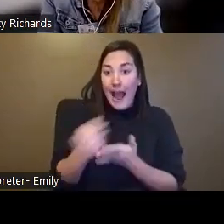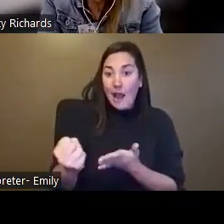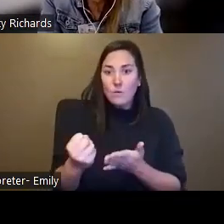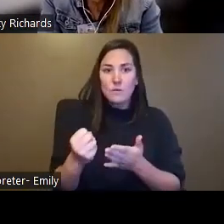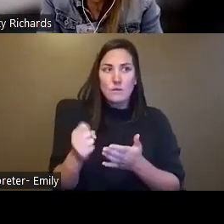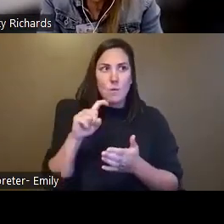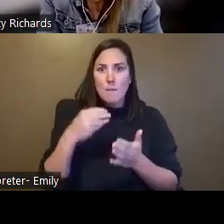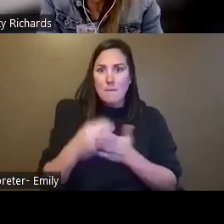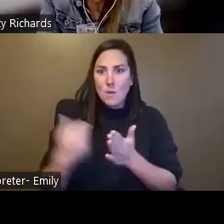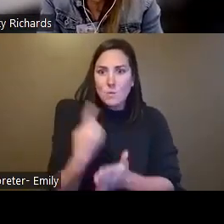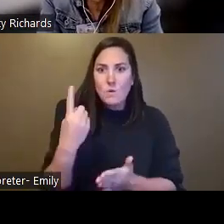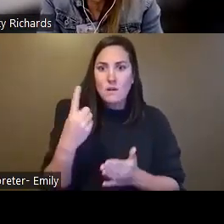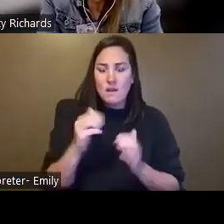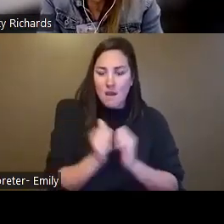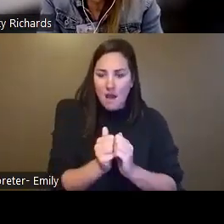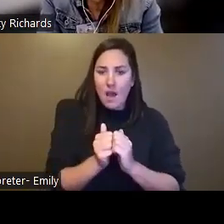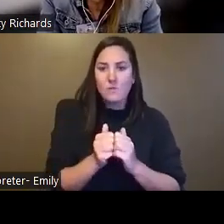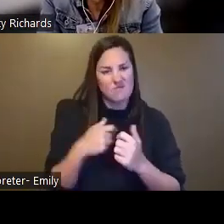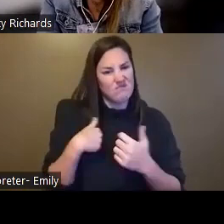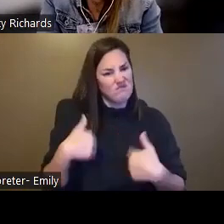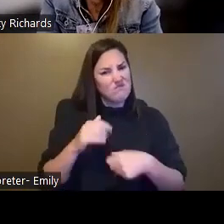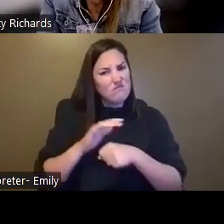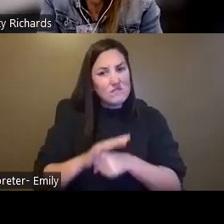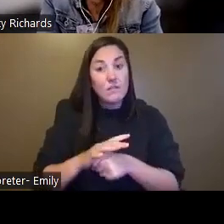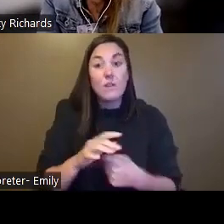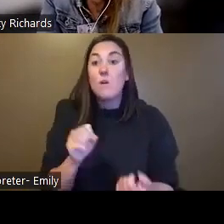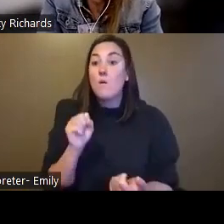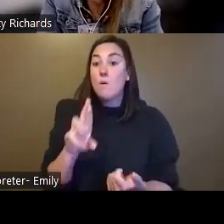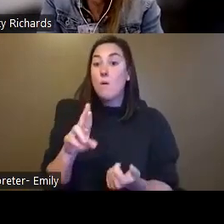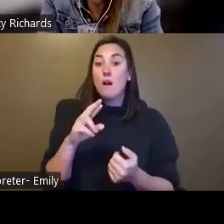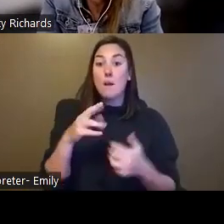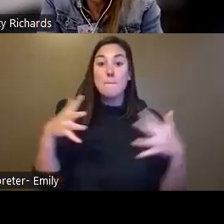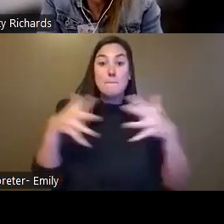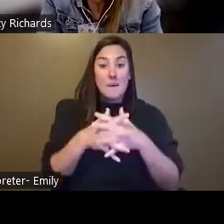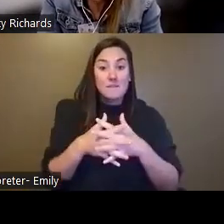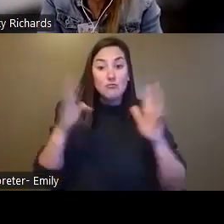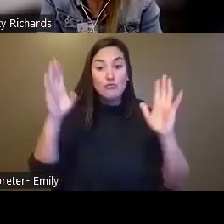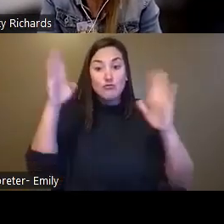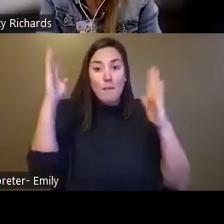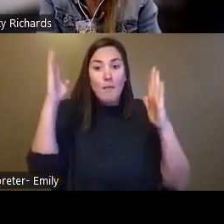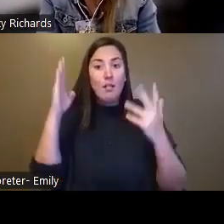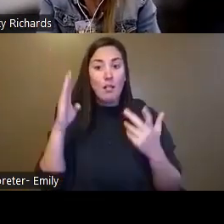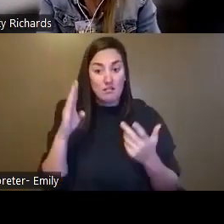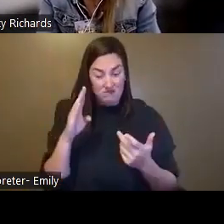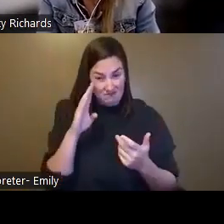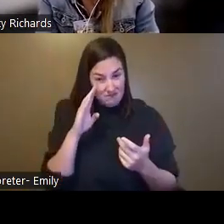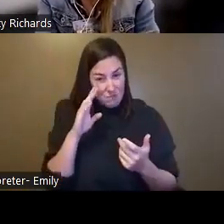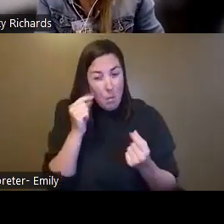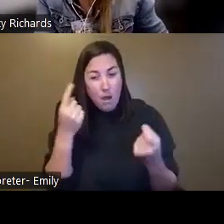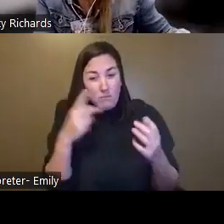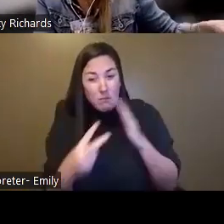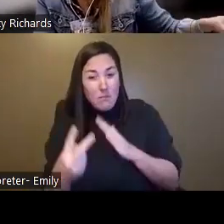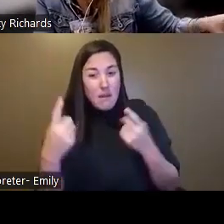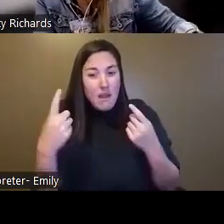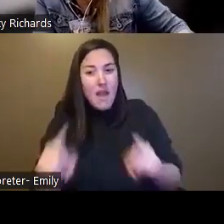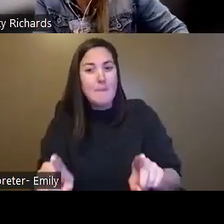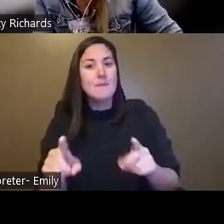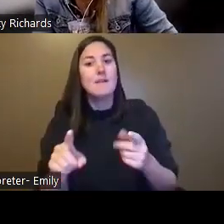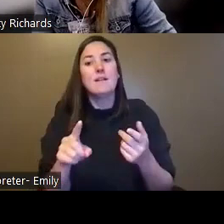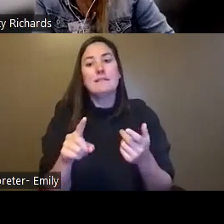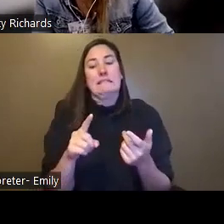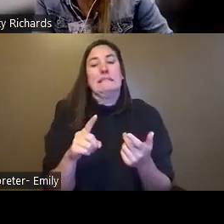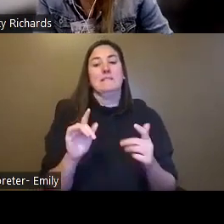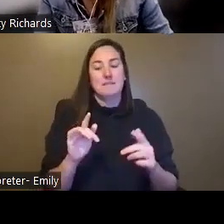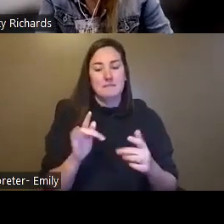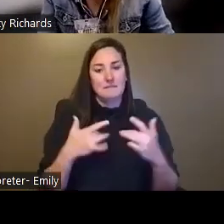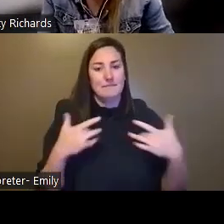pod from, and they worried about what would happen if they got caught vaping, or their vape device got